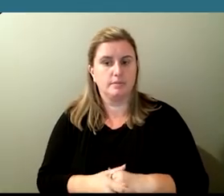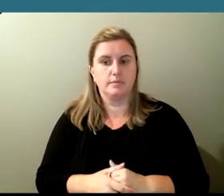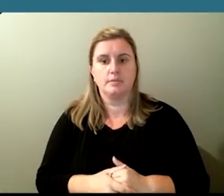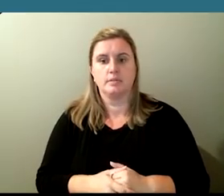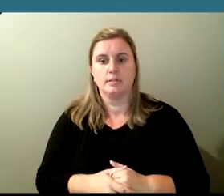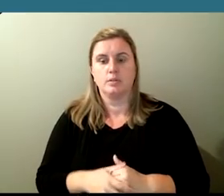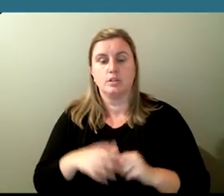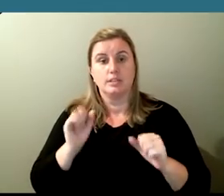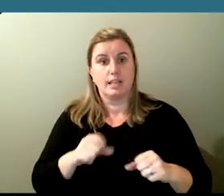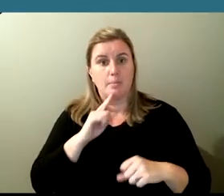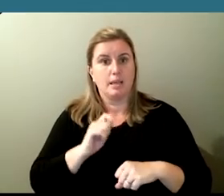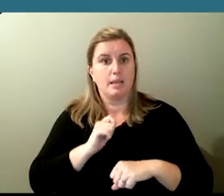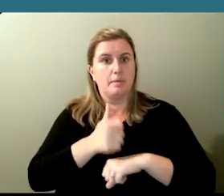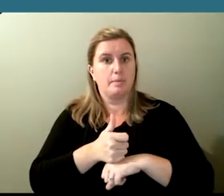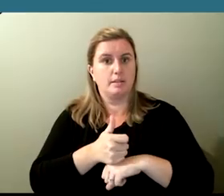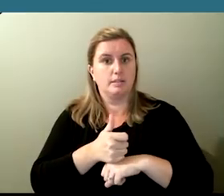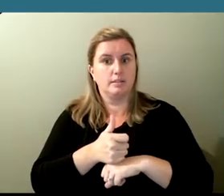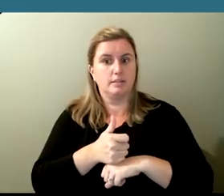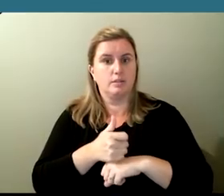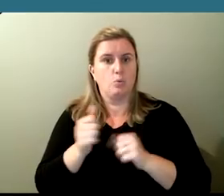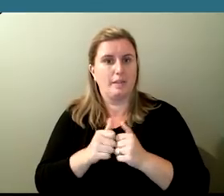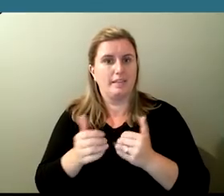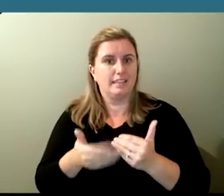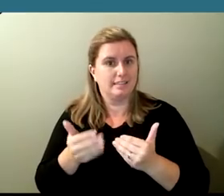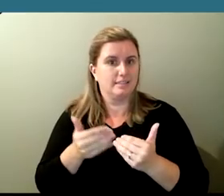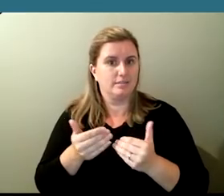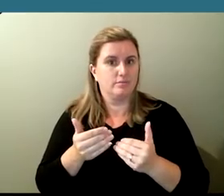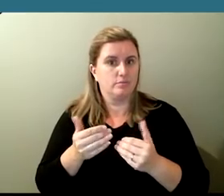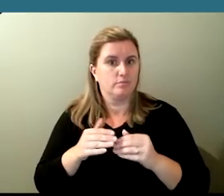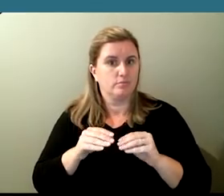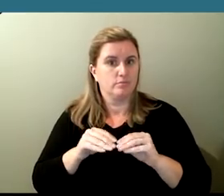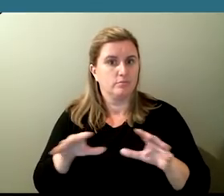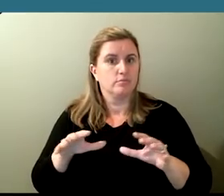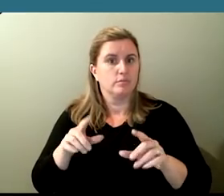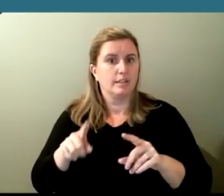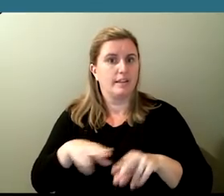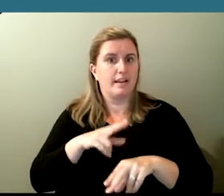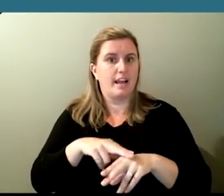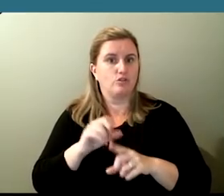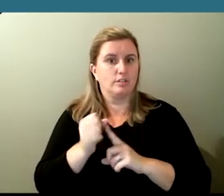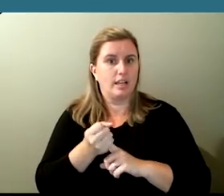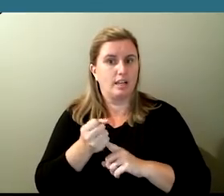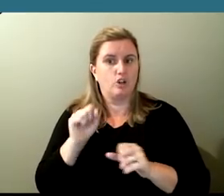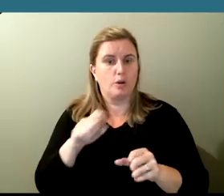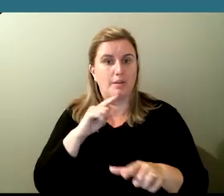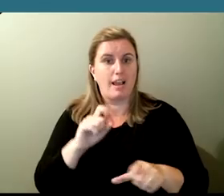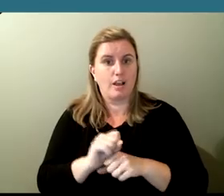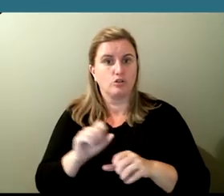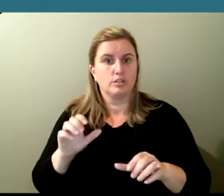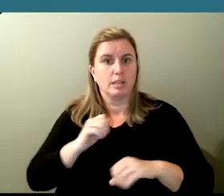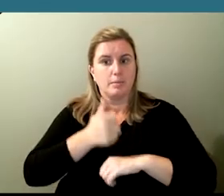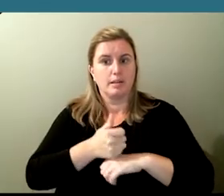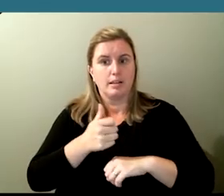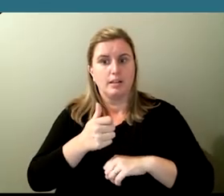can be implemented with ease in the context of a natural setting. It could be something that could be actually implemented in the context